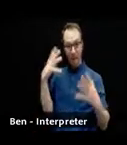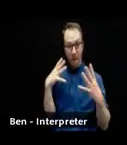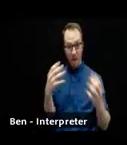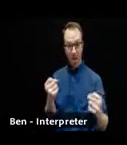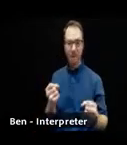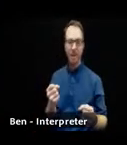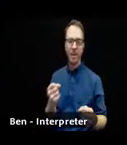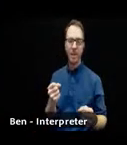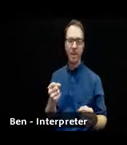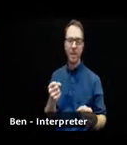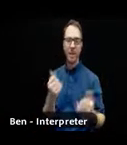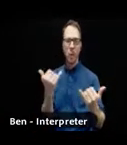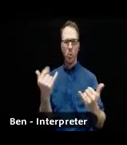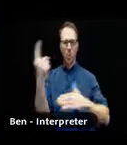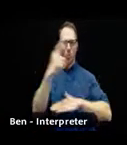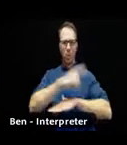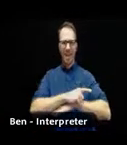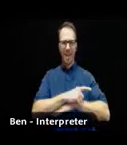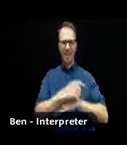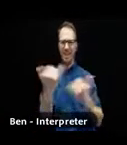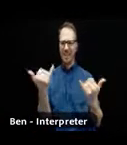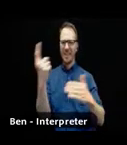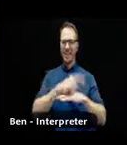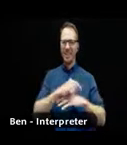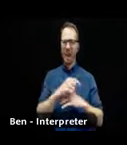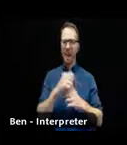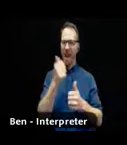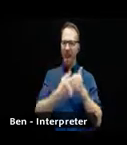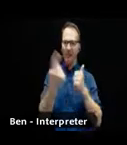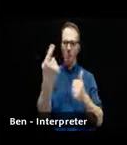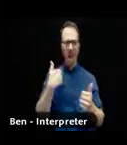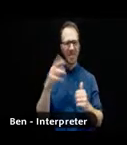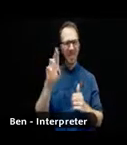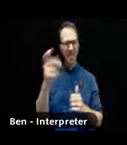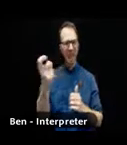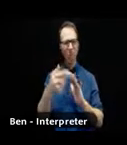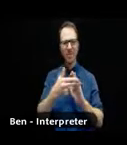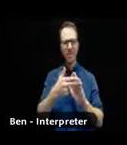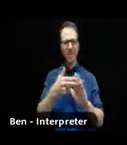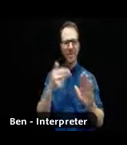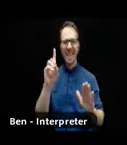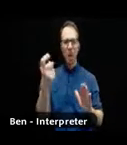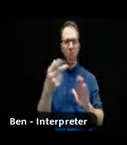in today's day and age, almost everybody has a diagnosis. Right? So sort of like,